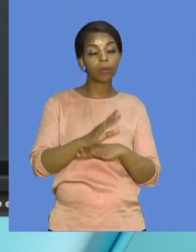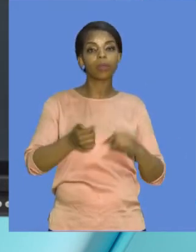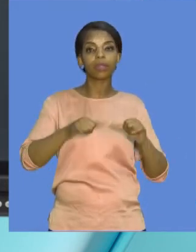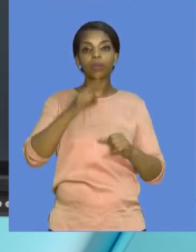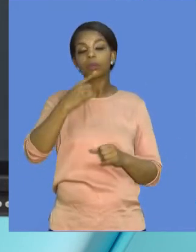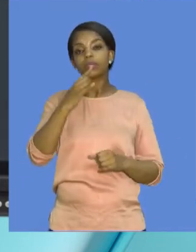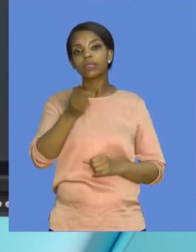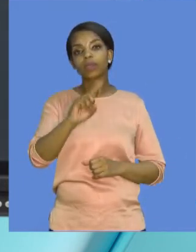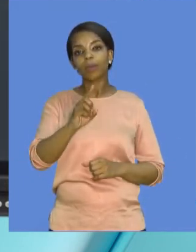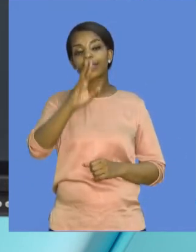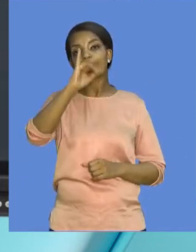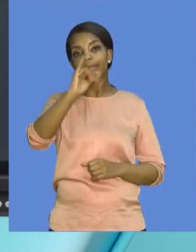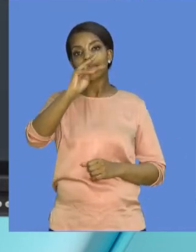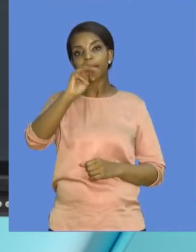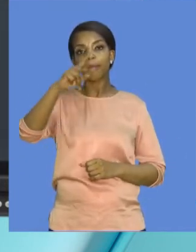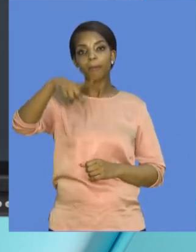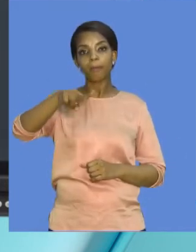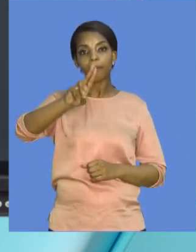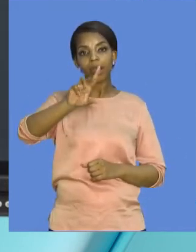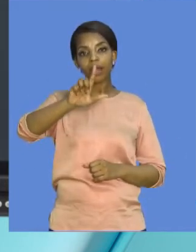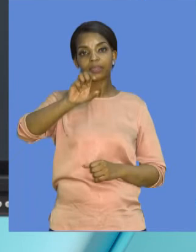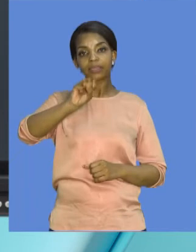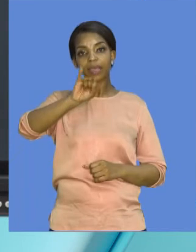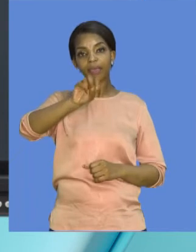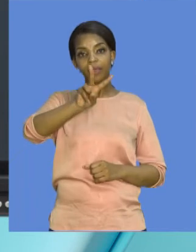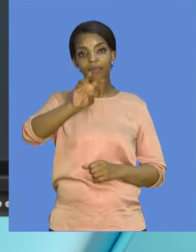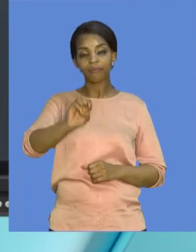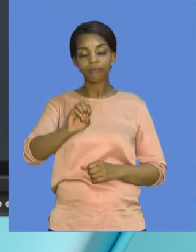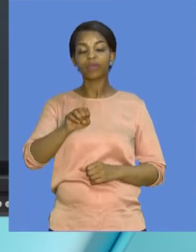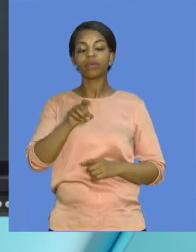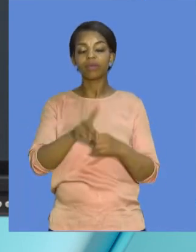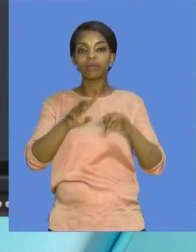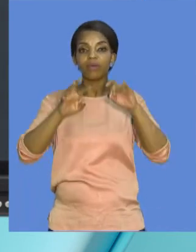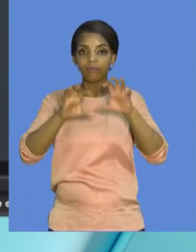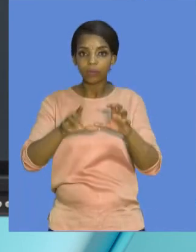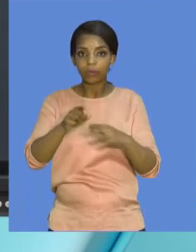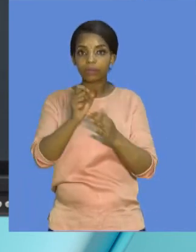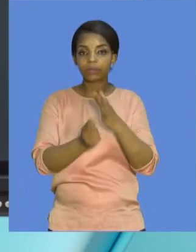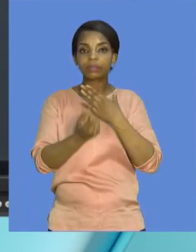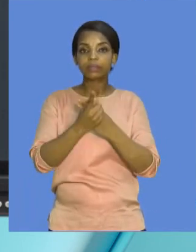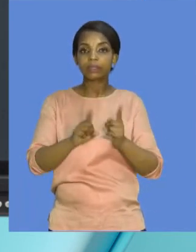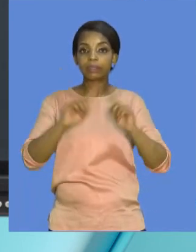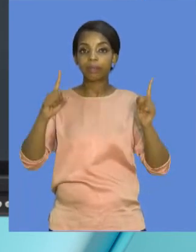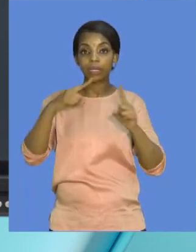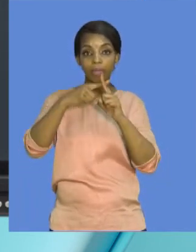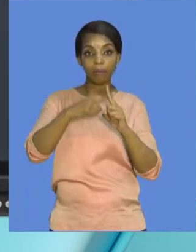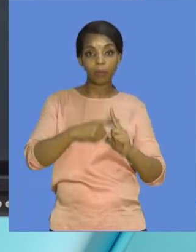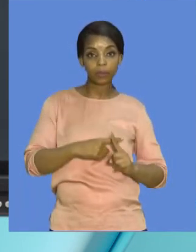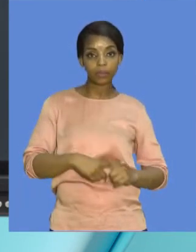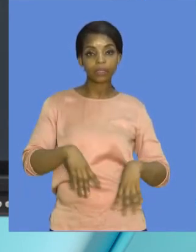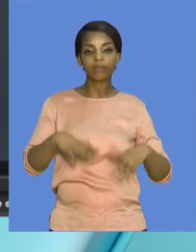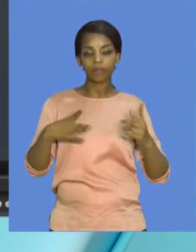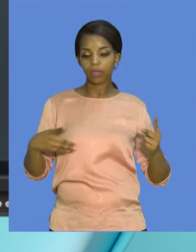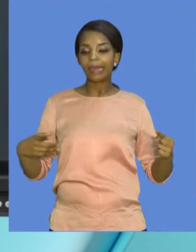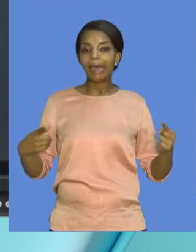saying that a repulsive force will exist between them, while if they're opposite or unlike, an attractive